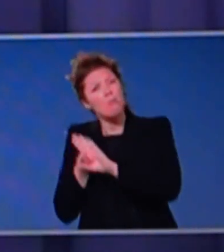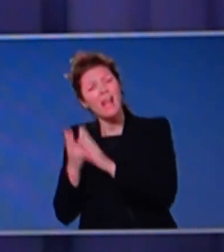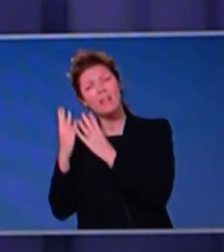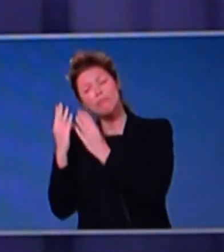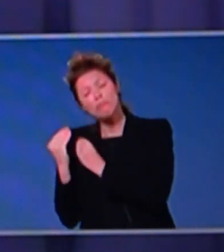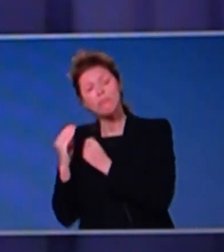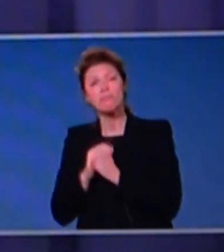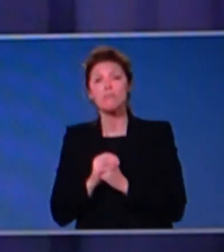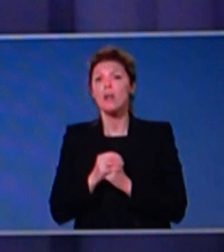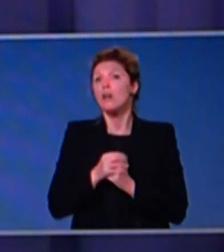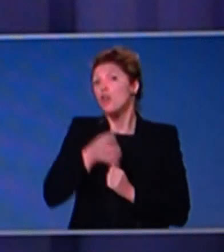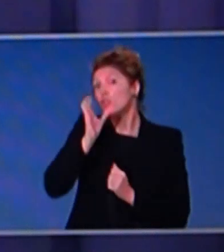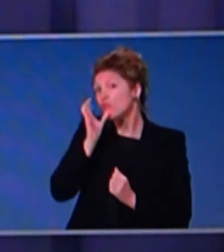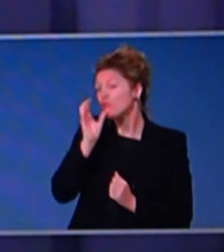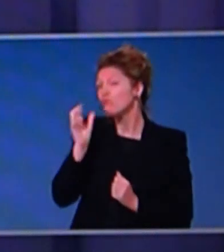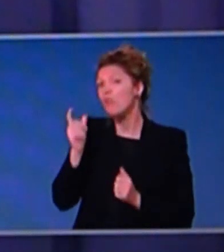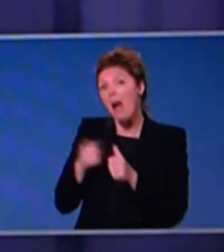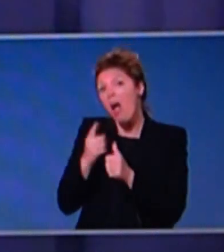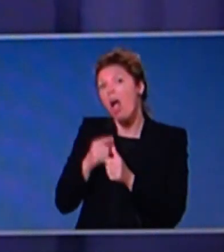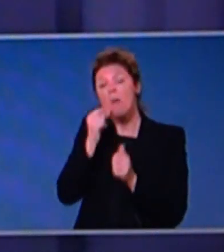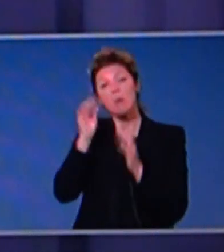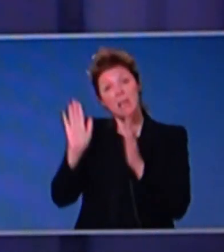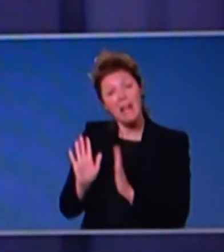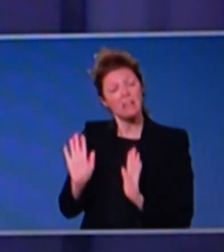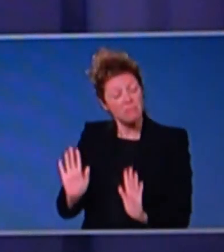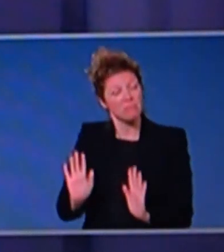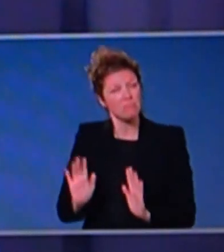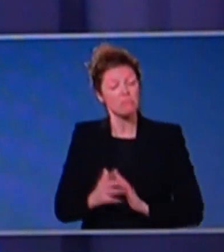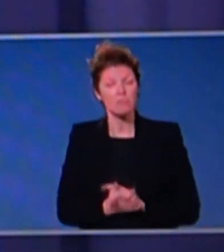think are really important. And reaching out to others. We